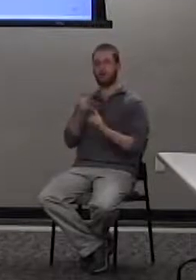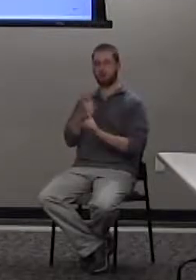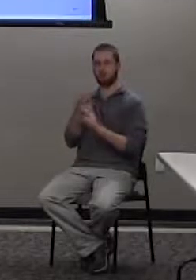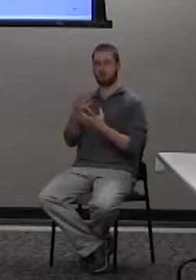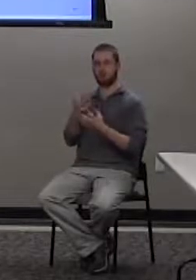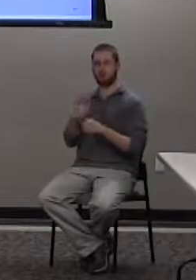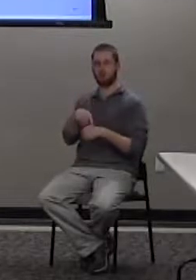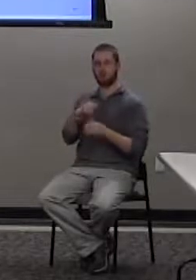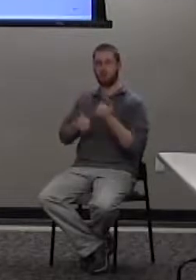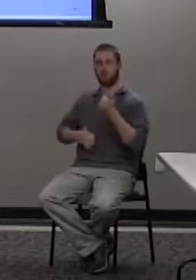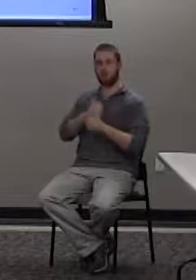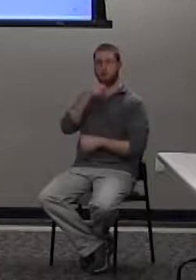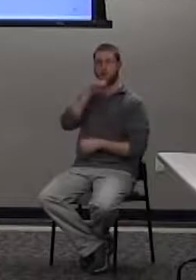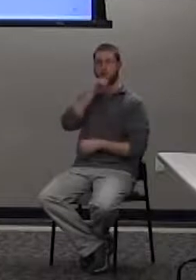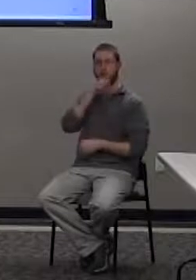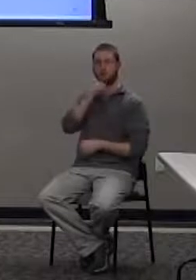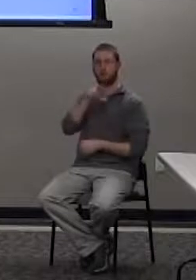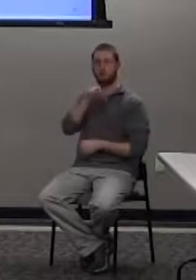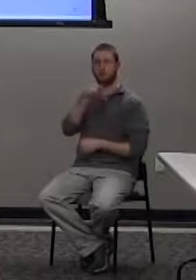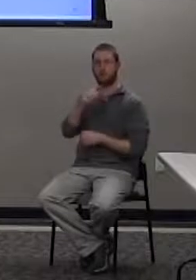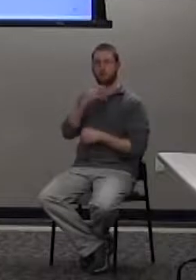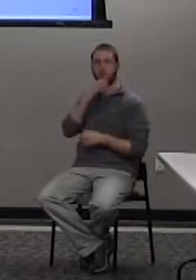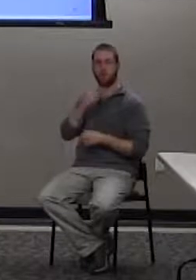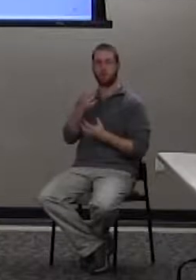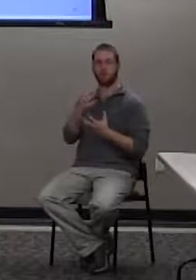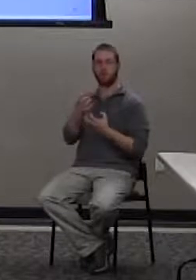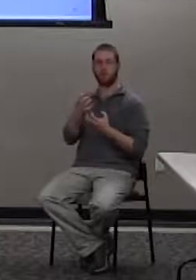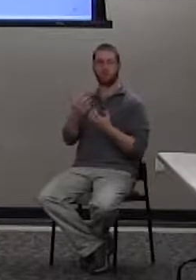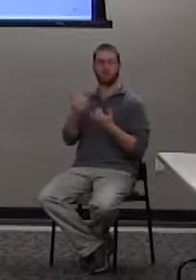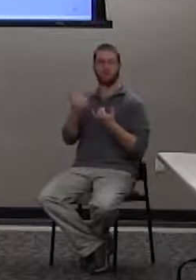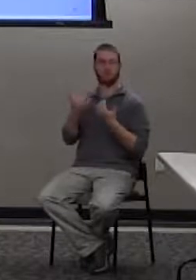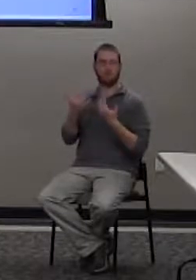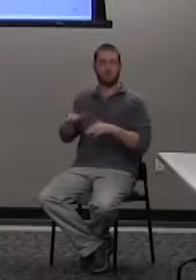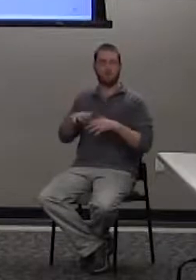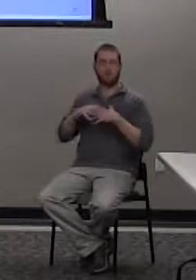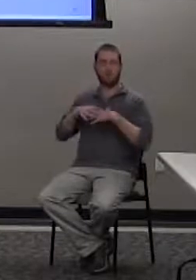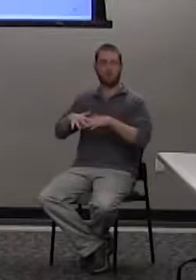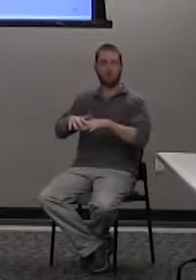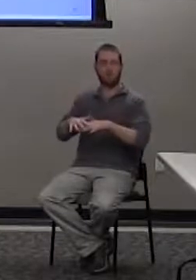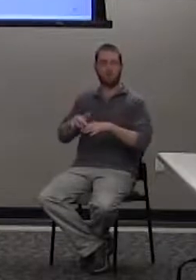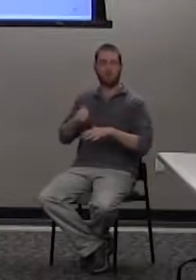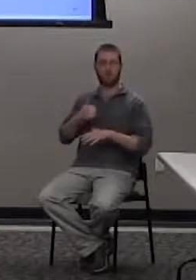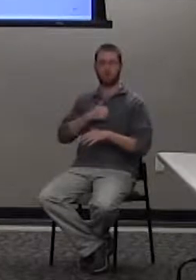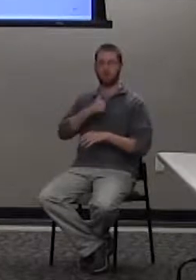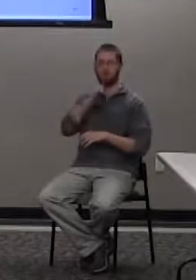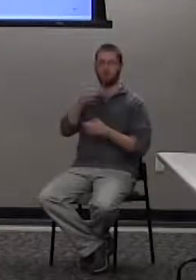Most 20-year-olds, at least that I knew, weren't really ready to mow lawn. I know I wouldn't. Well,